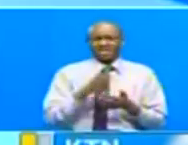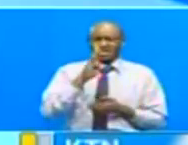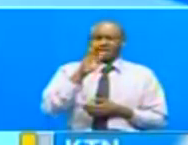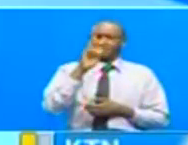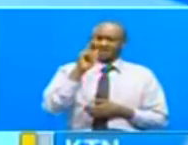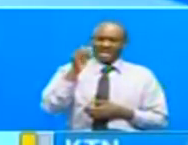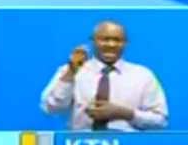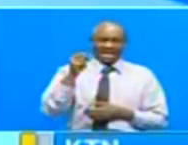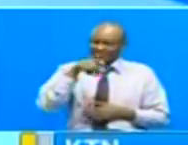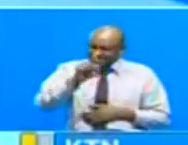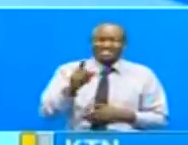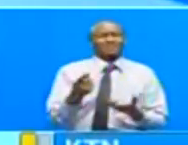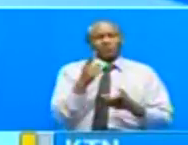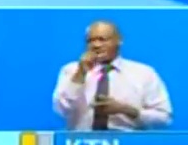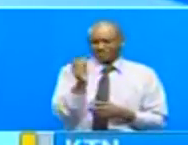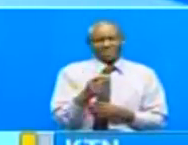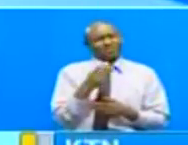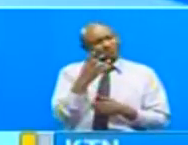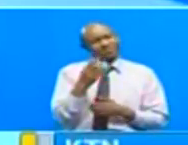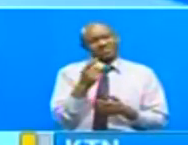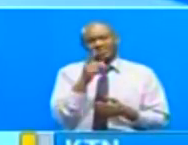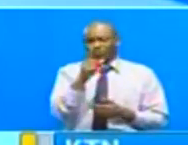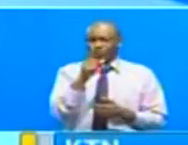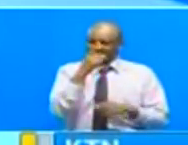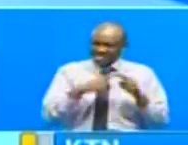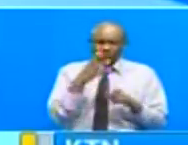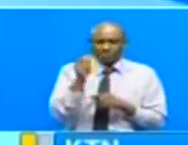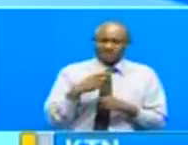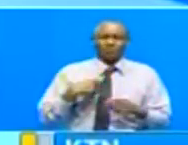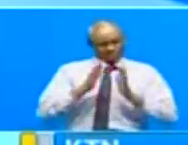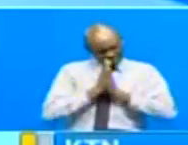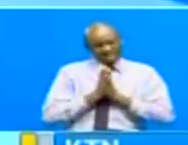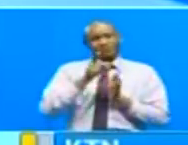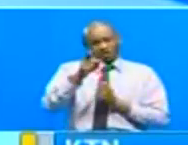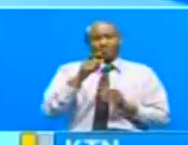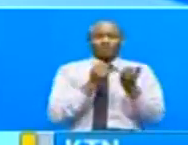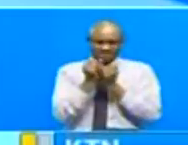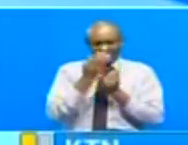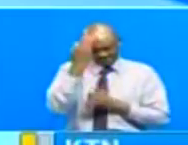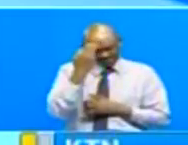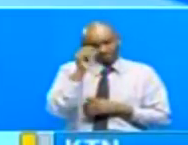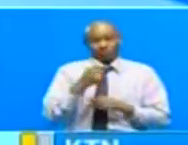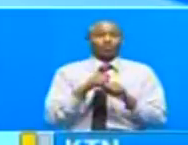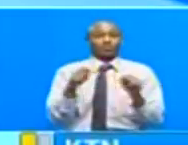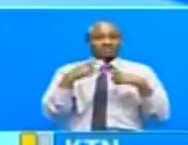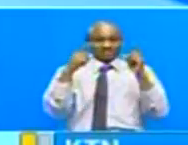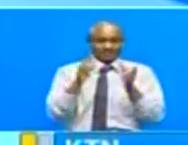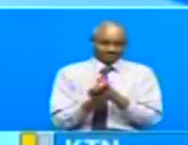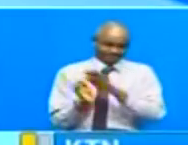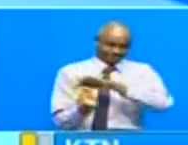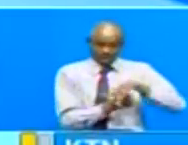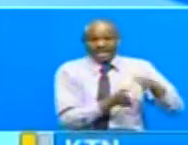the odds this far, and we, of course, are praying with him for his surgery on Saturday. Now, the